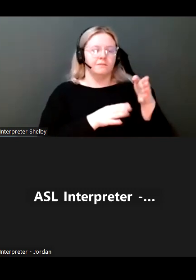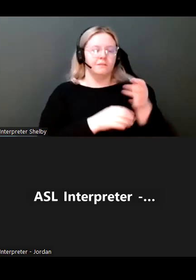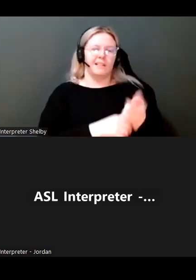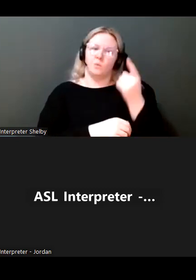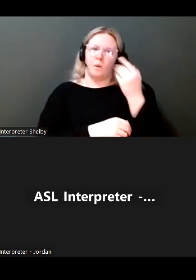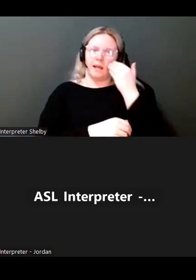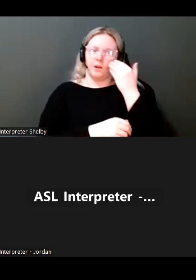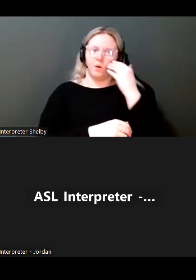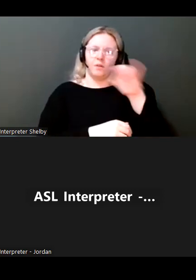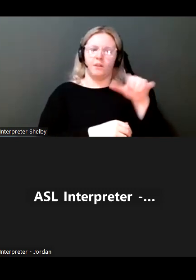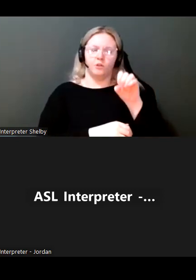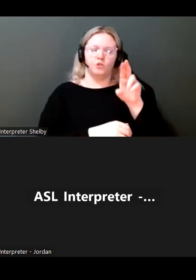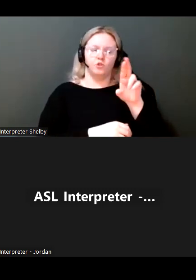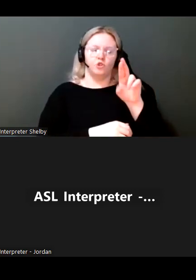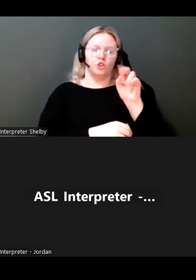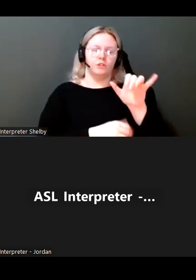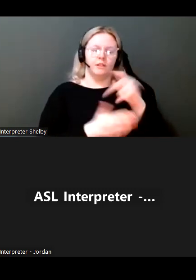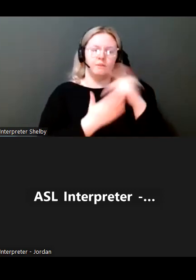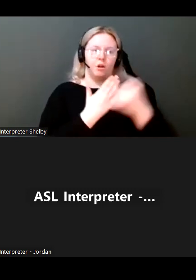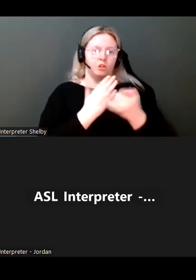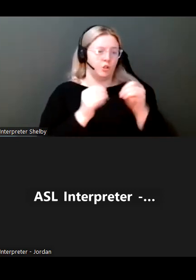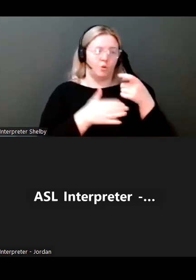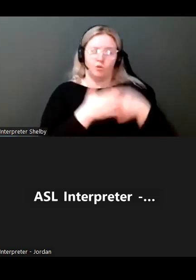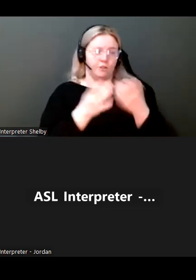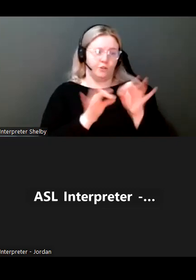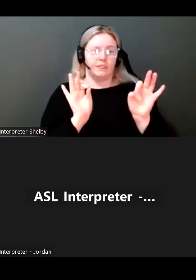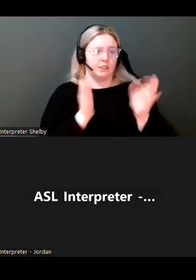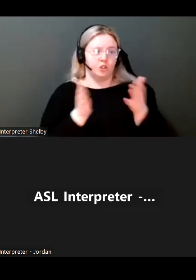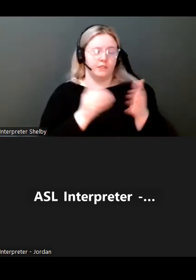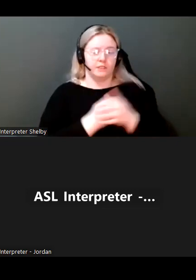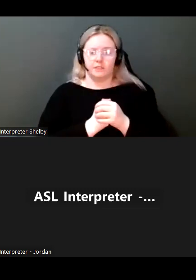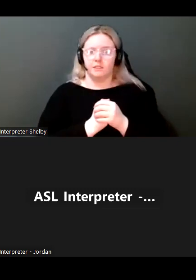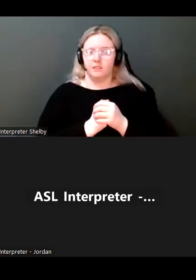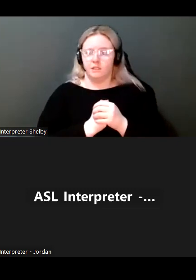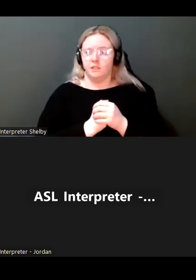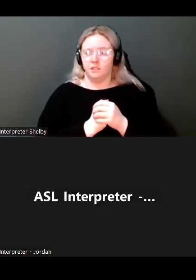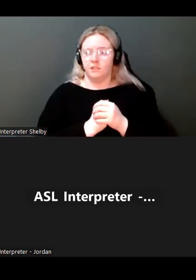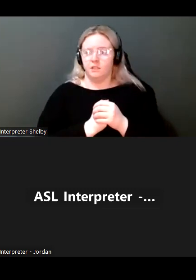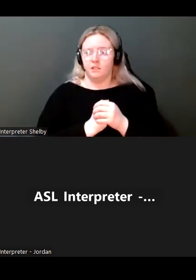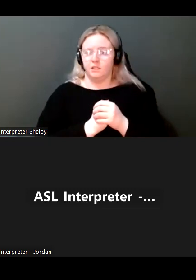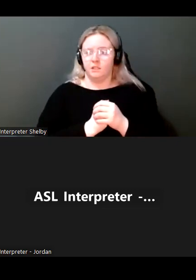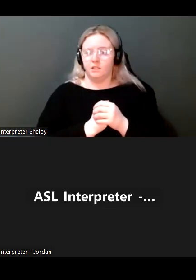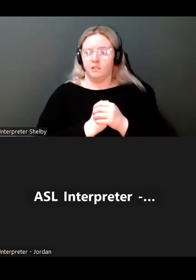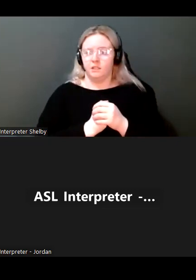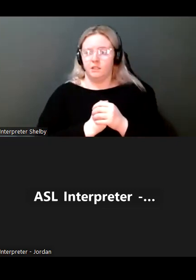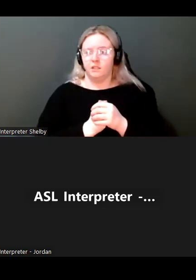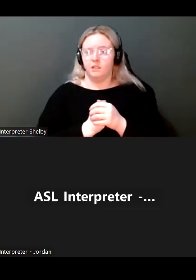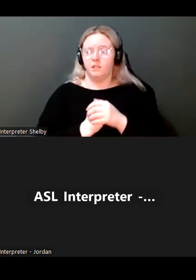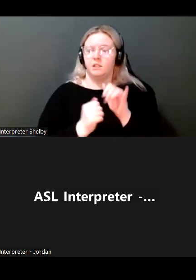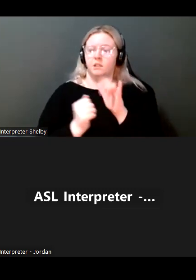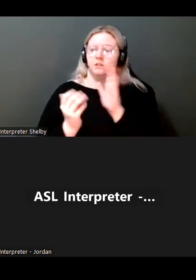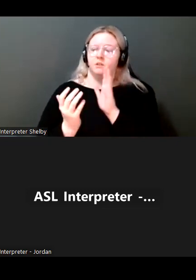know of, the Journey Project, free of charge. Yeah, and I'd just like